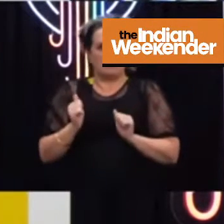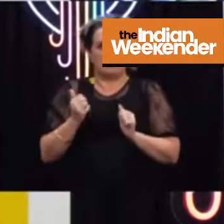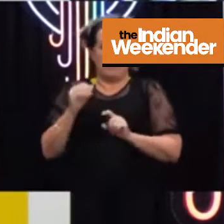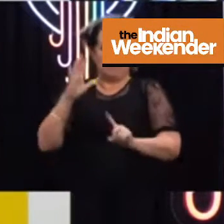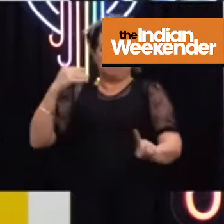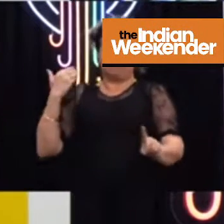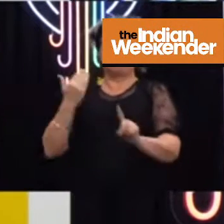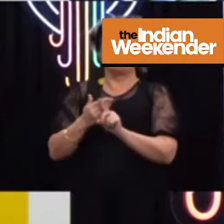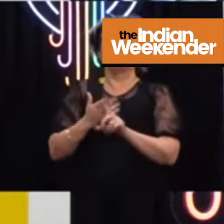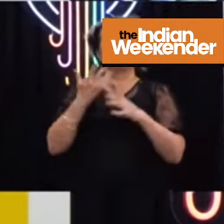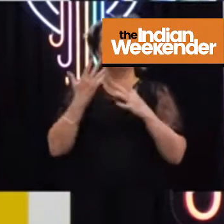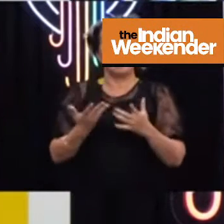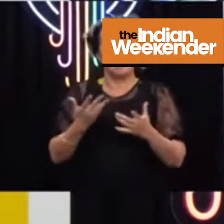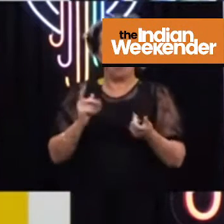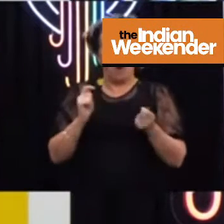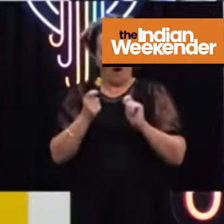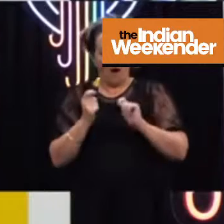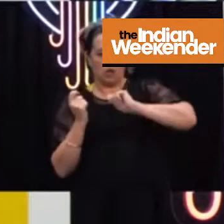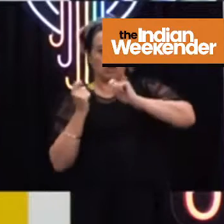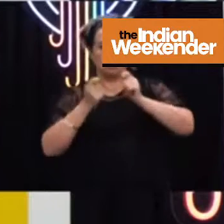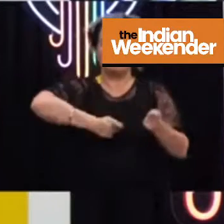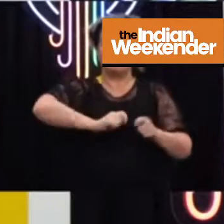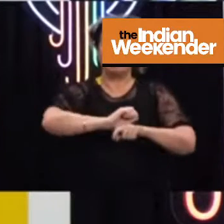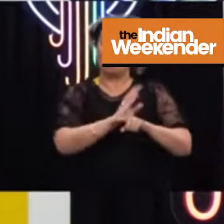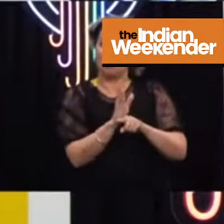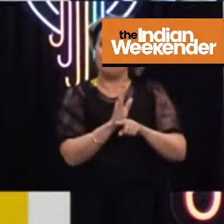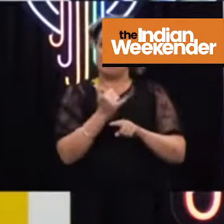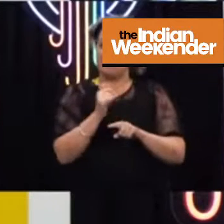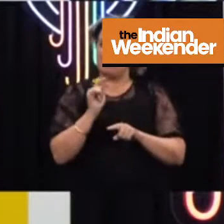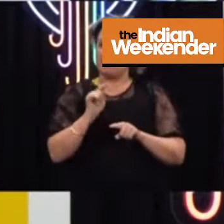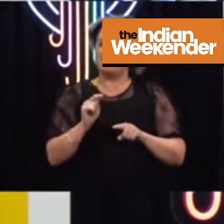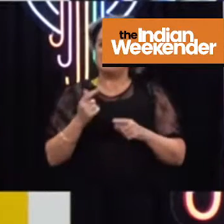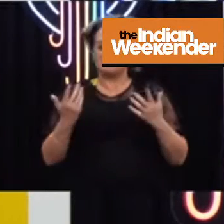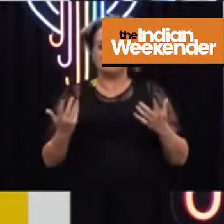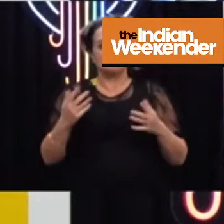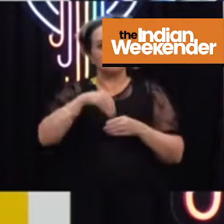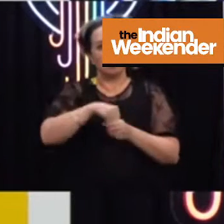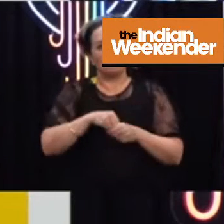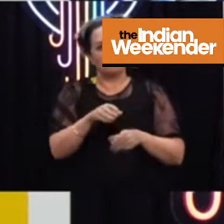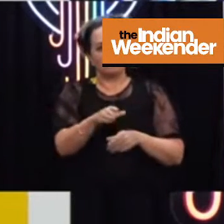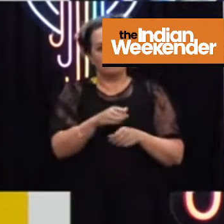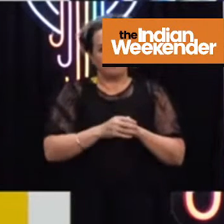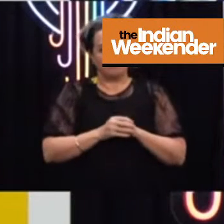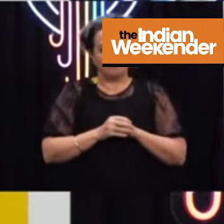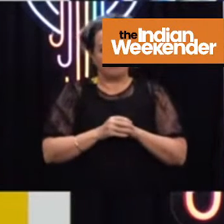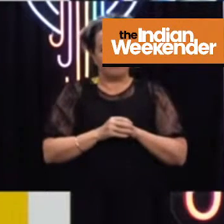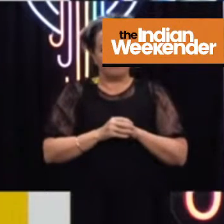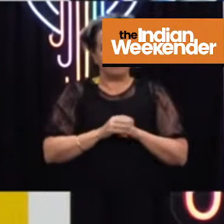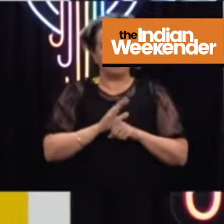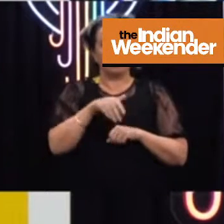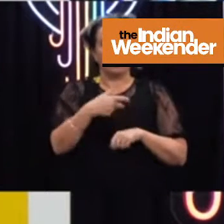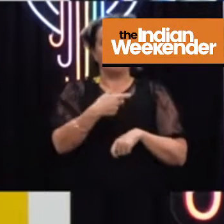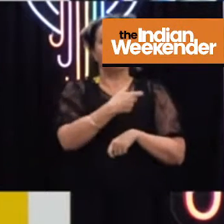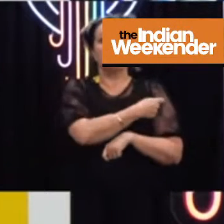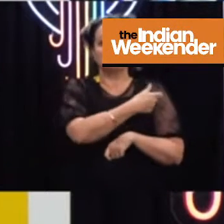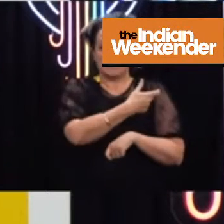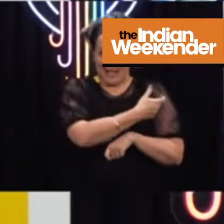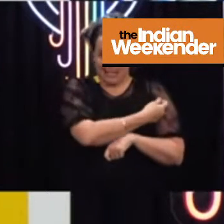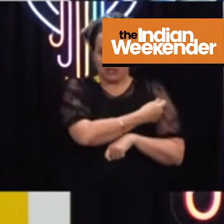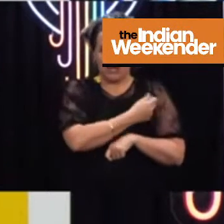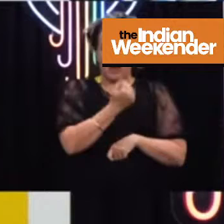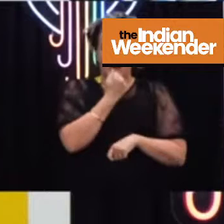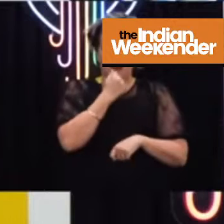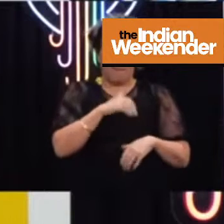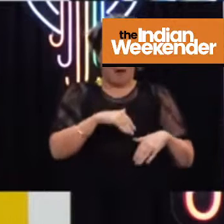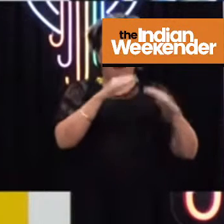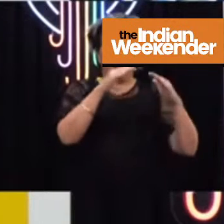treatment of COVID-19, so that also may be a complicating factor. Prime Minister, on vaccination rates, Ben. Thank you. The